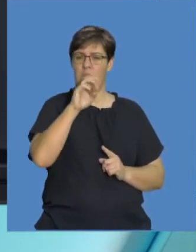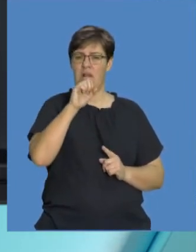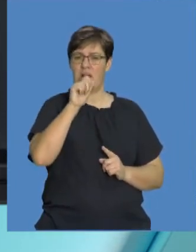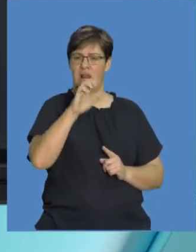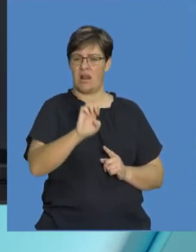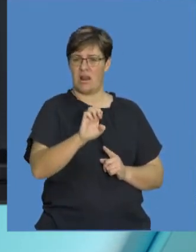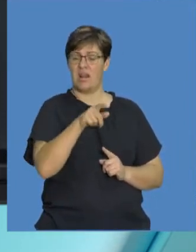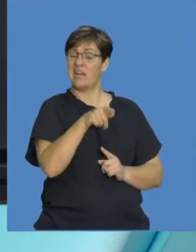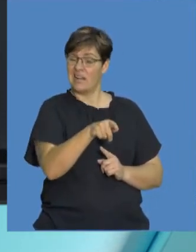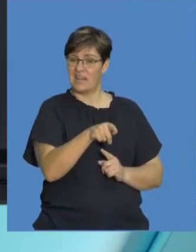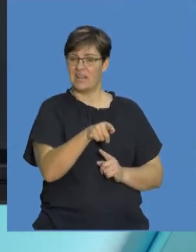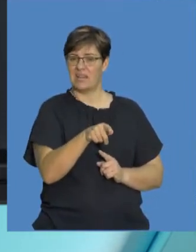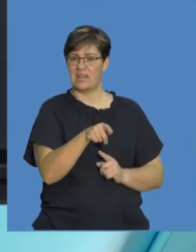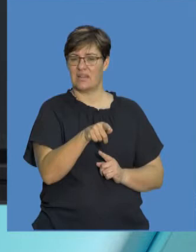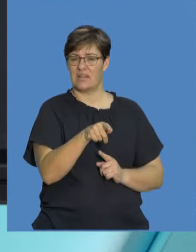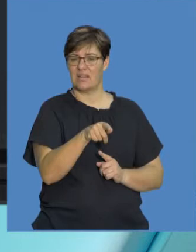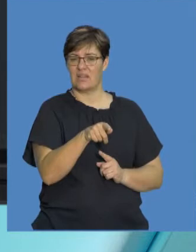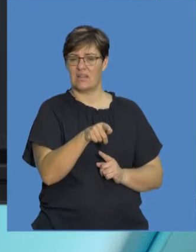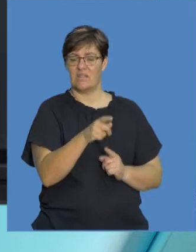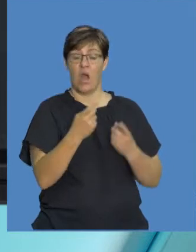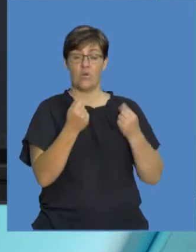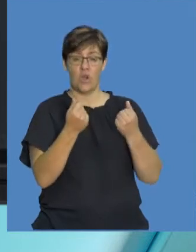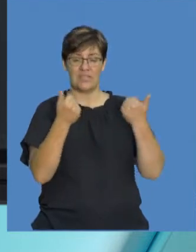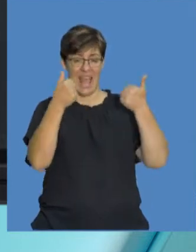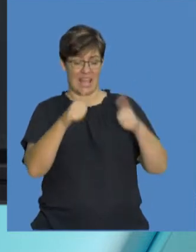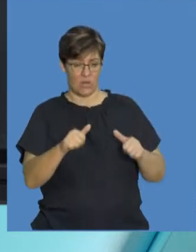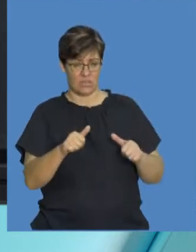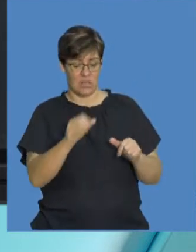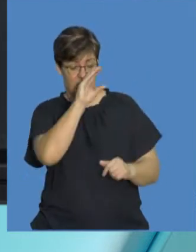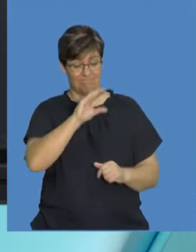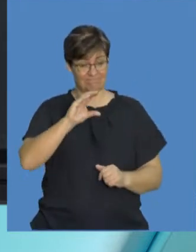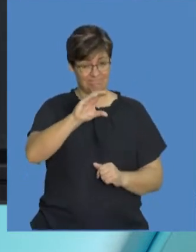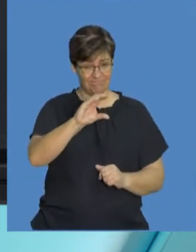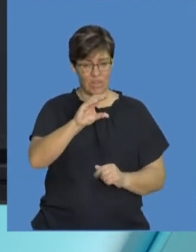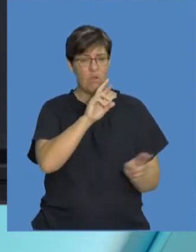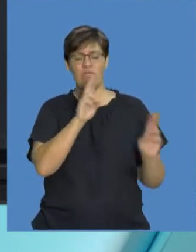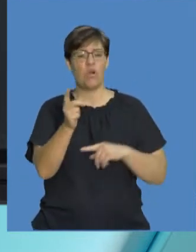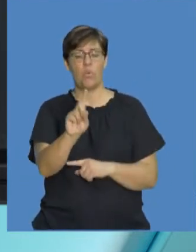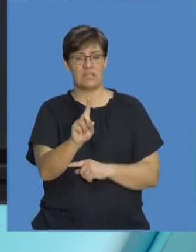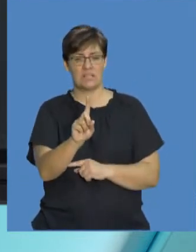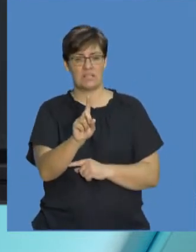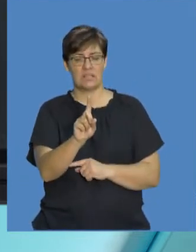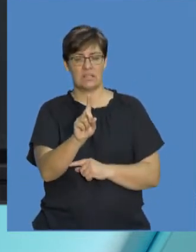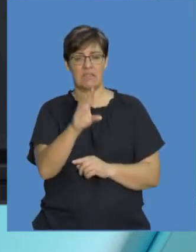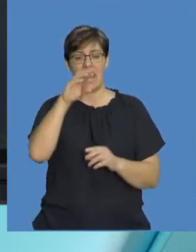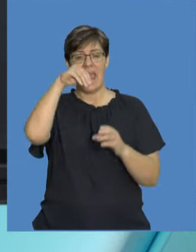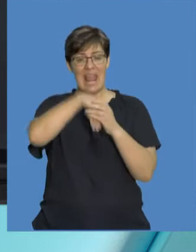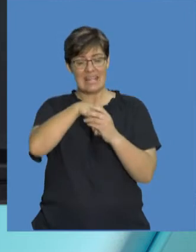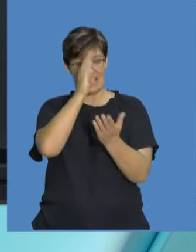the consumable stores refers to what we, in the cost accounting component, it refers